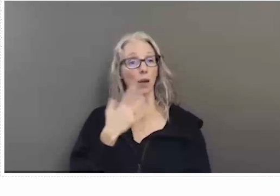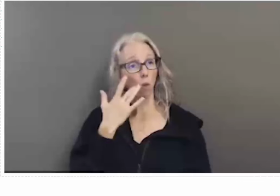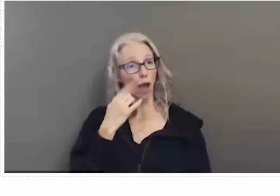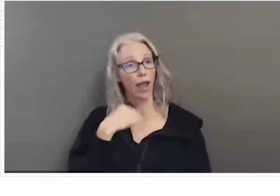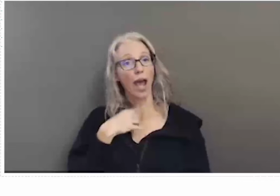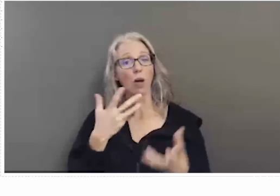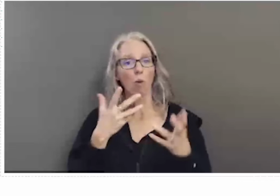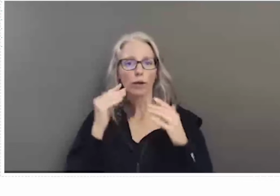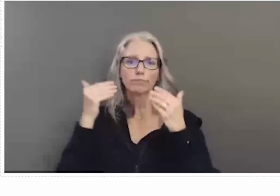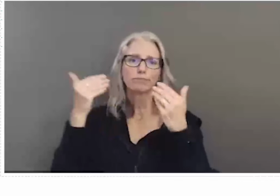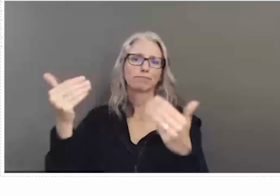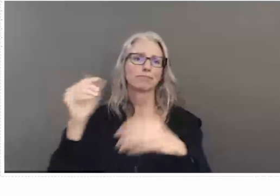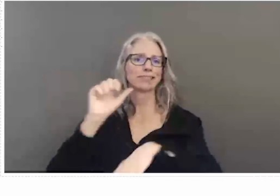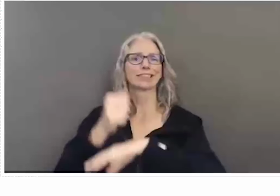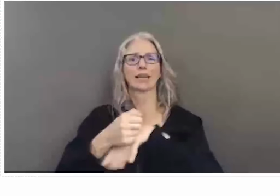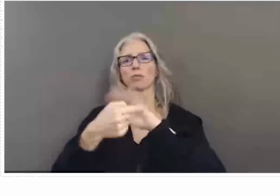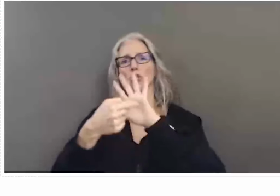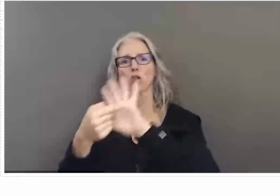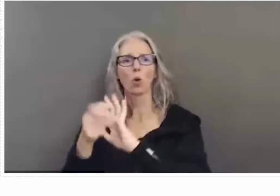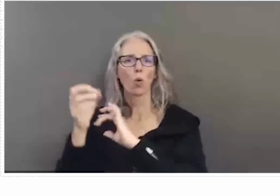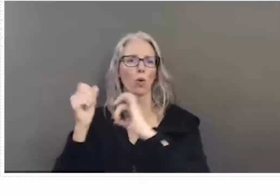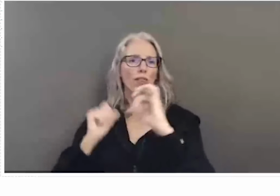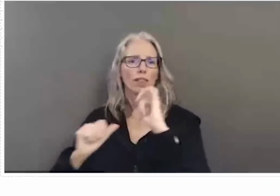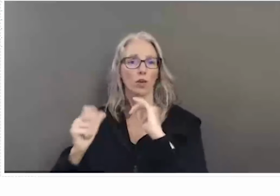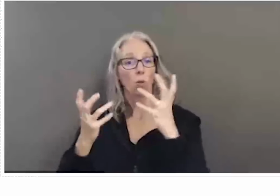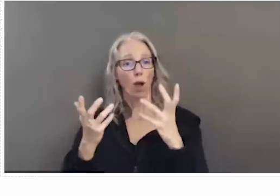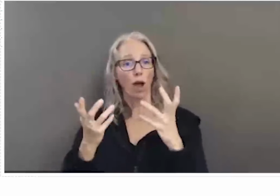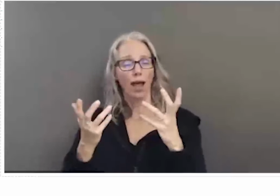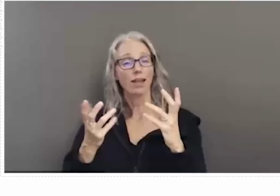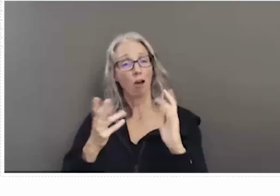thing. And you know, often it works out.